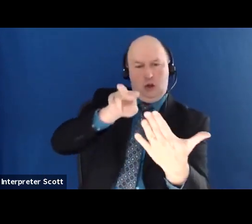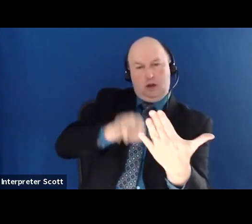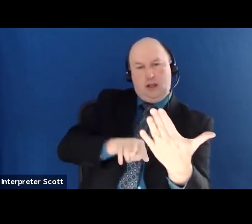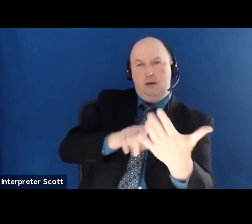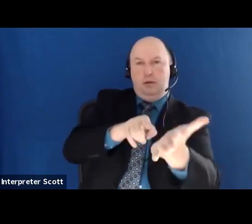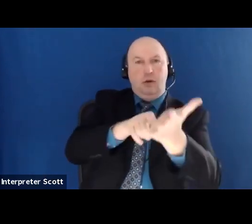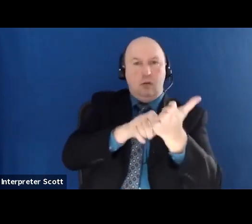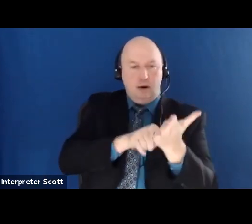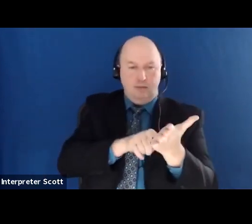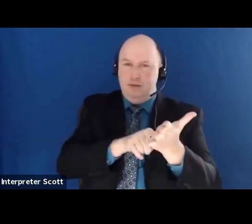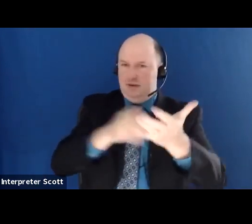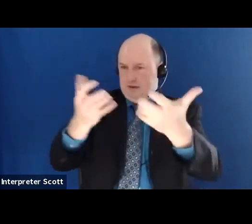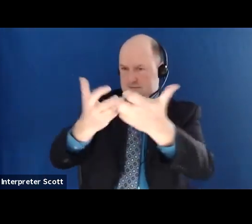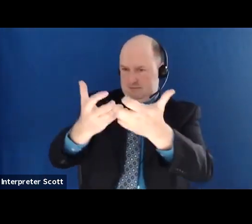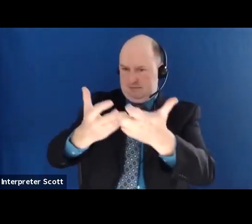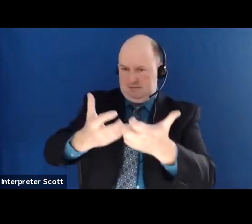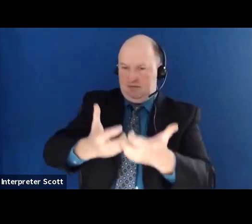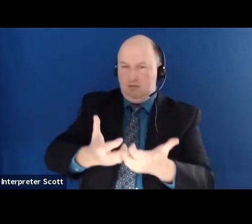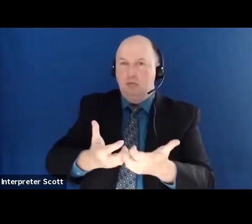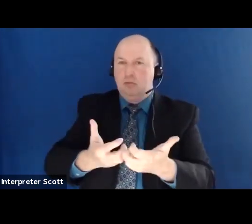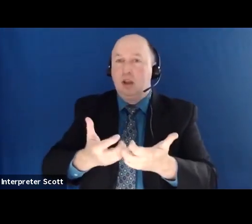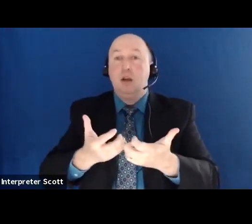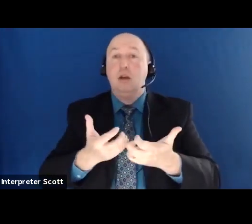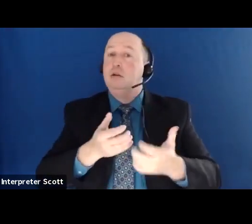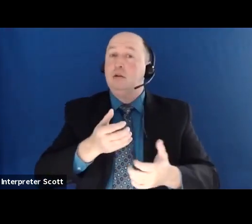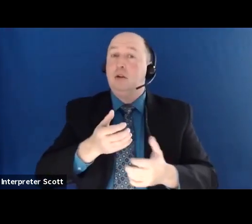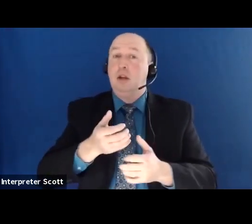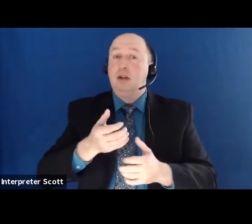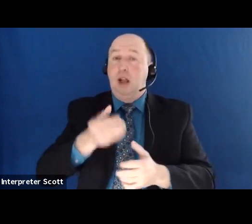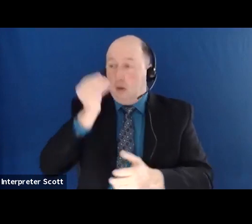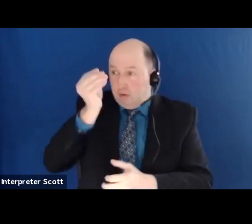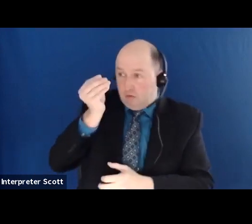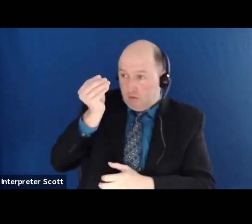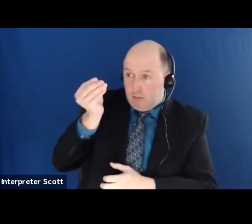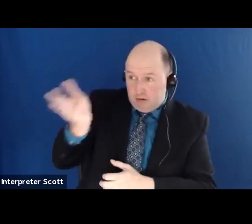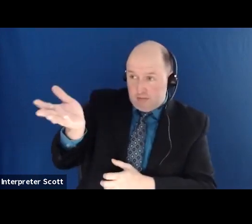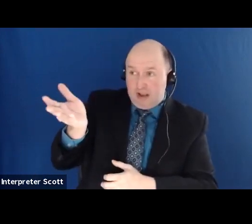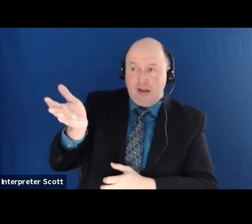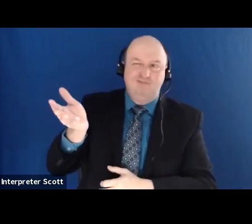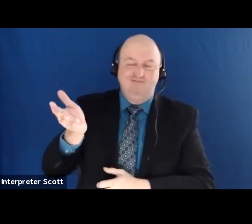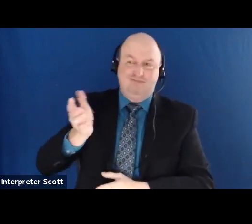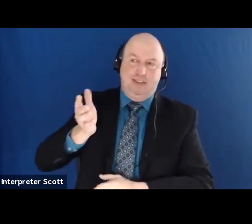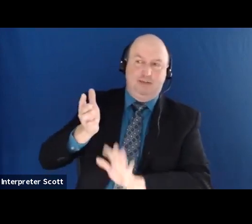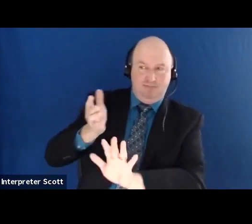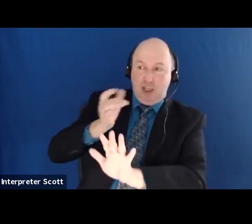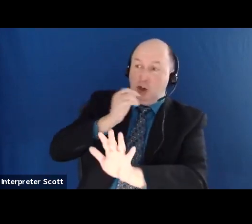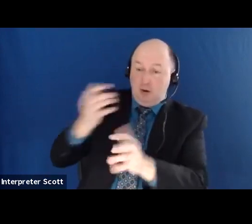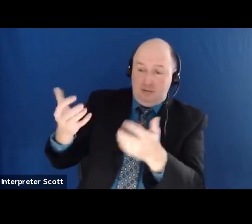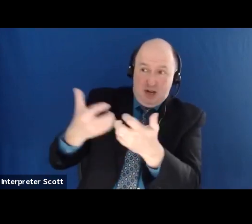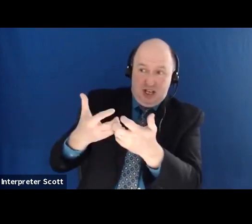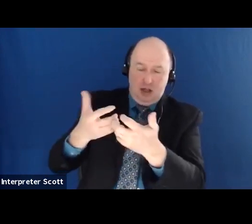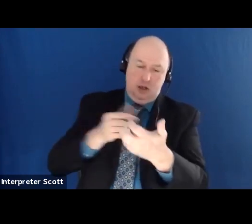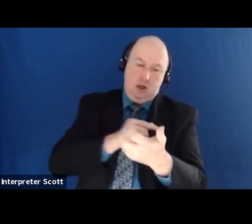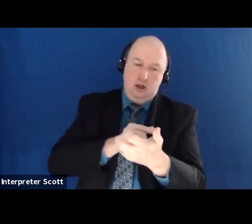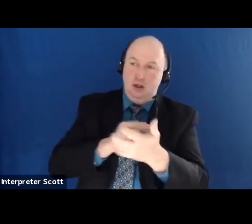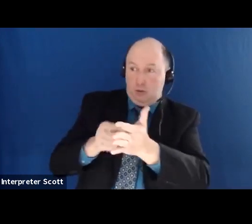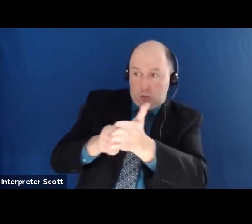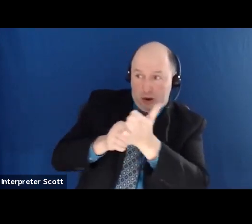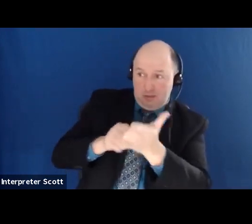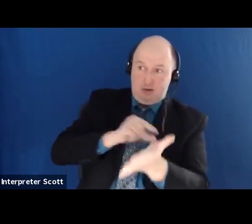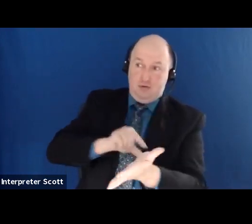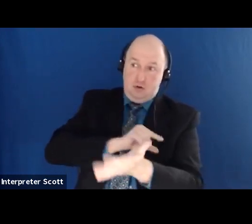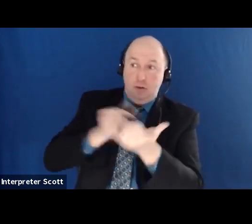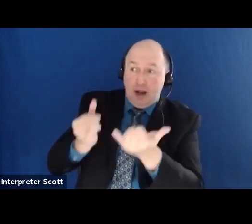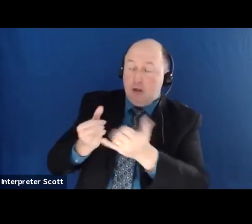have. And then we go ahead and let them know that you don't meet the eligibility requirement. And then, we'll